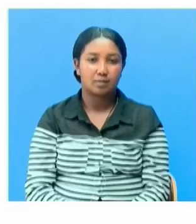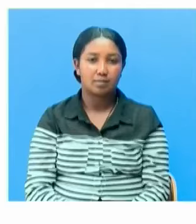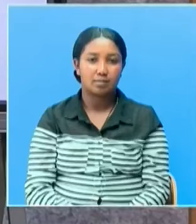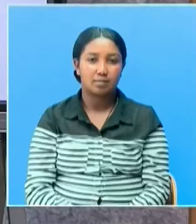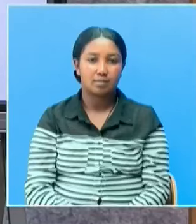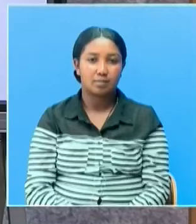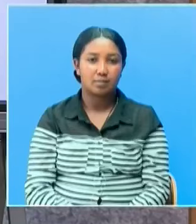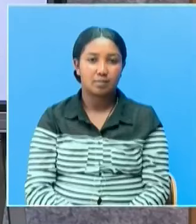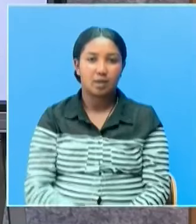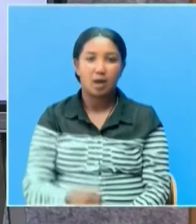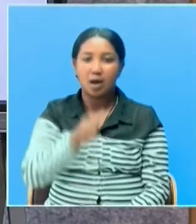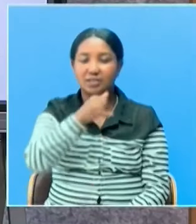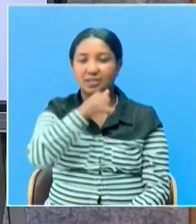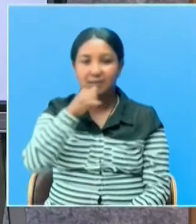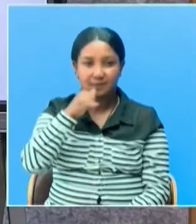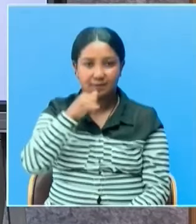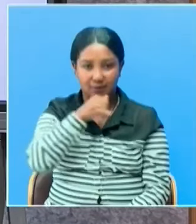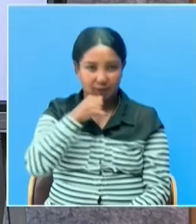So plus adjective.